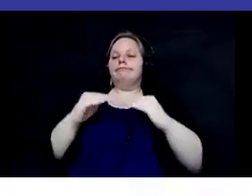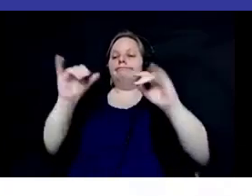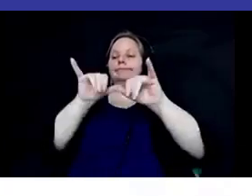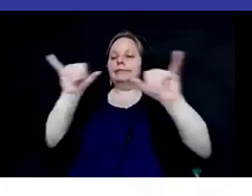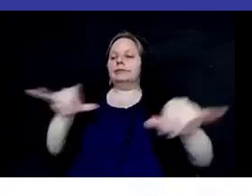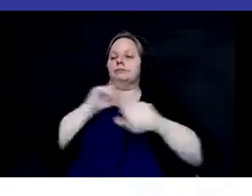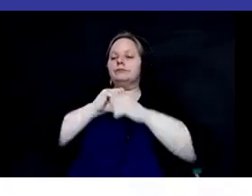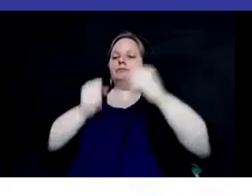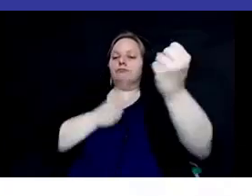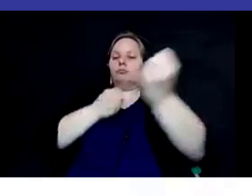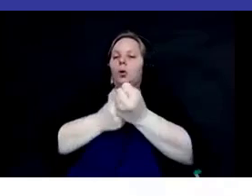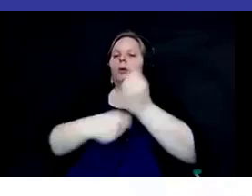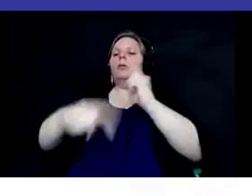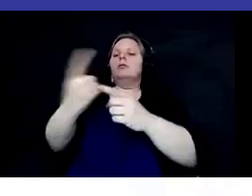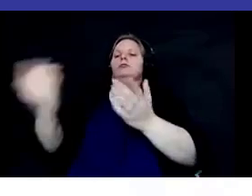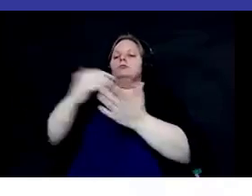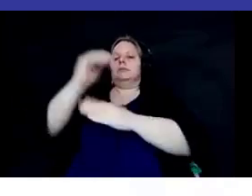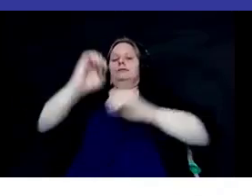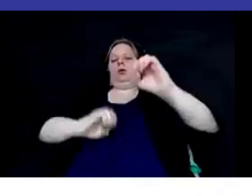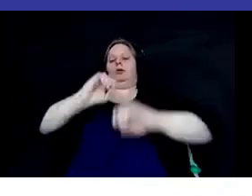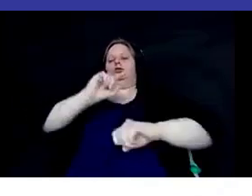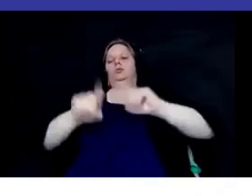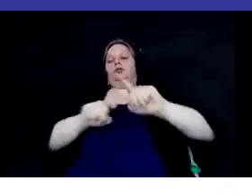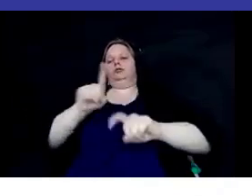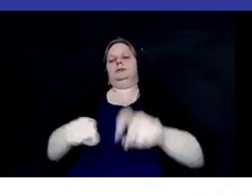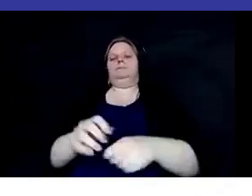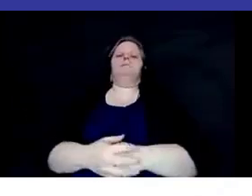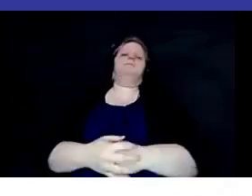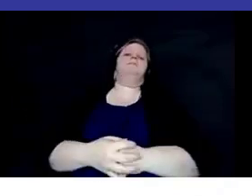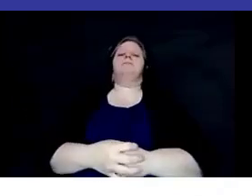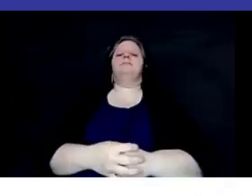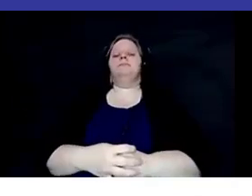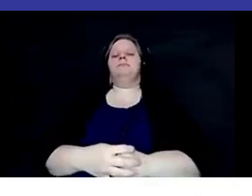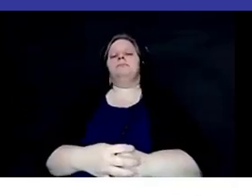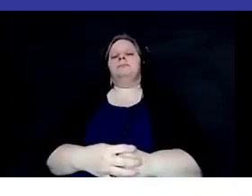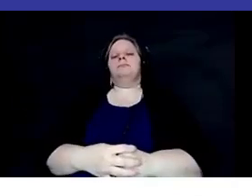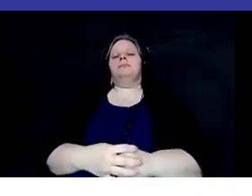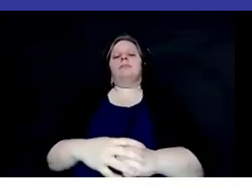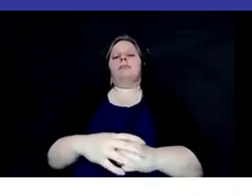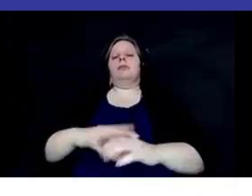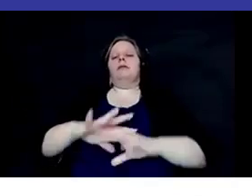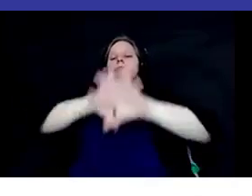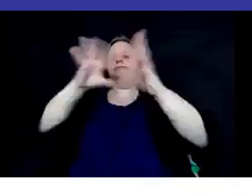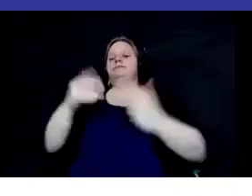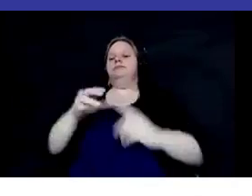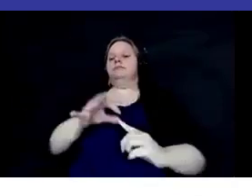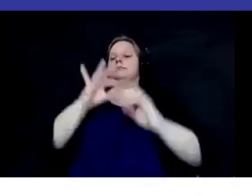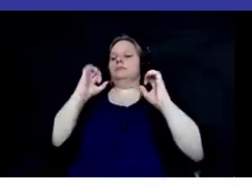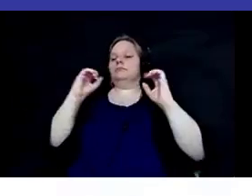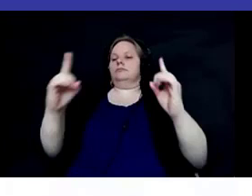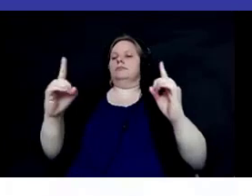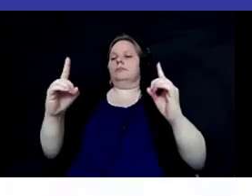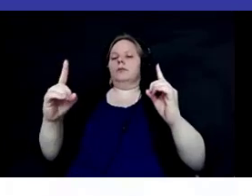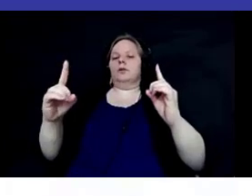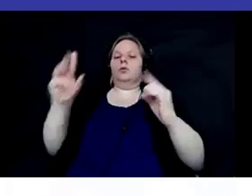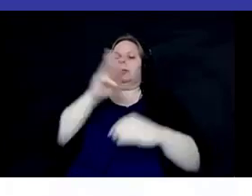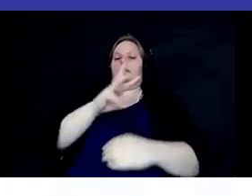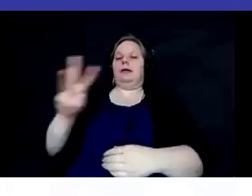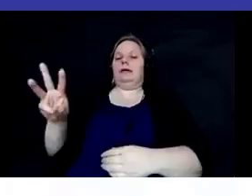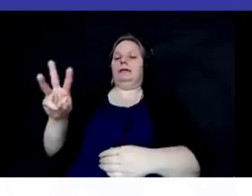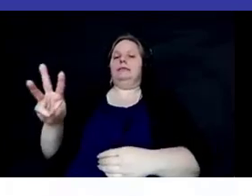reevaluation questions. The Comprehensive Special Education webpage is currently broken into